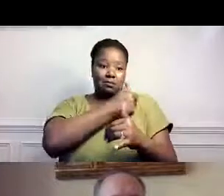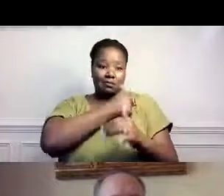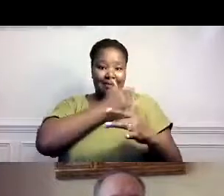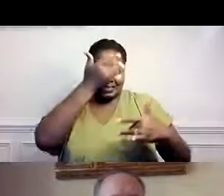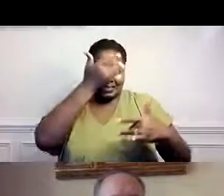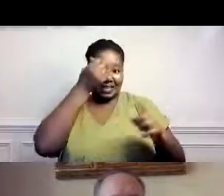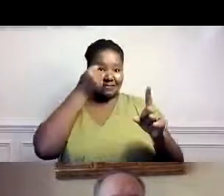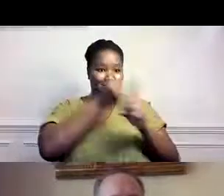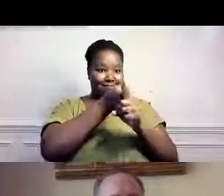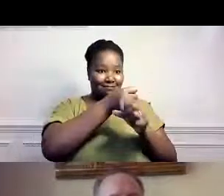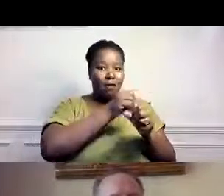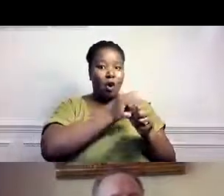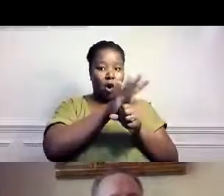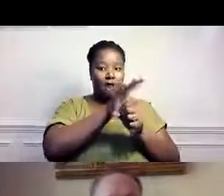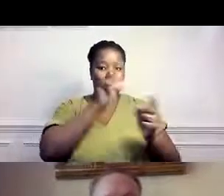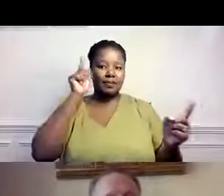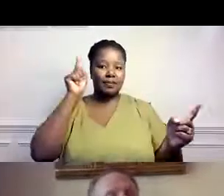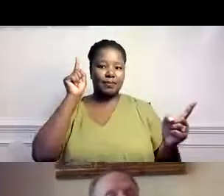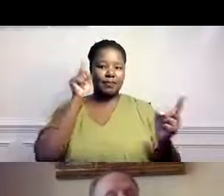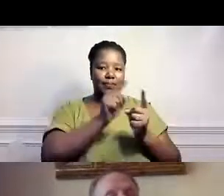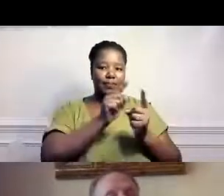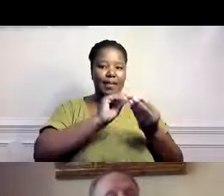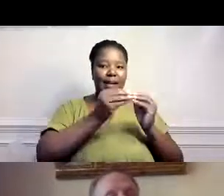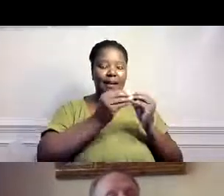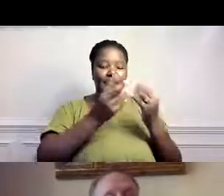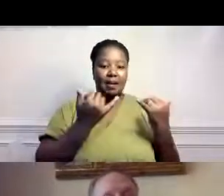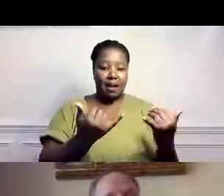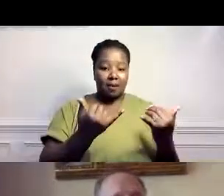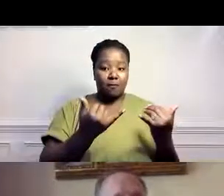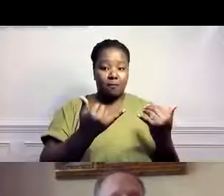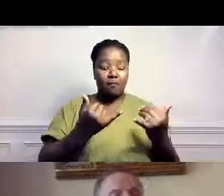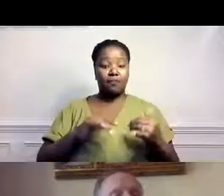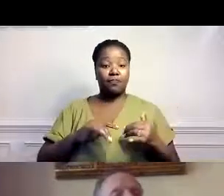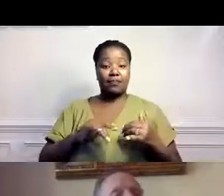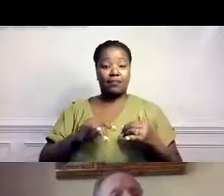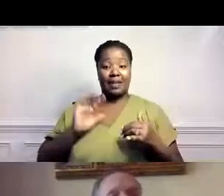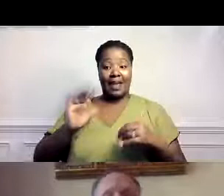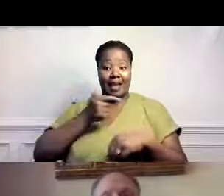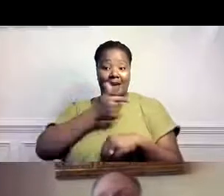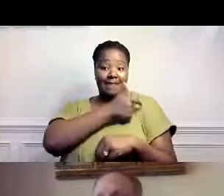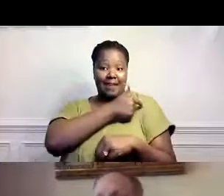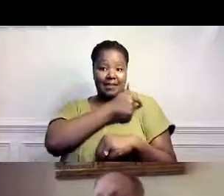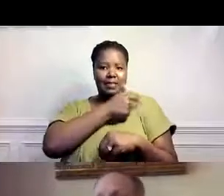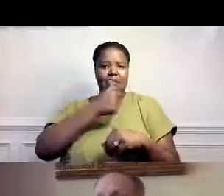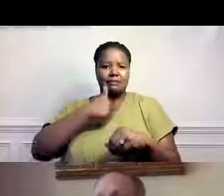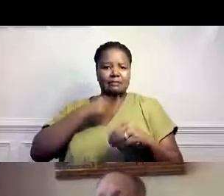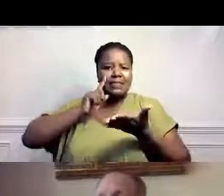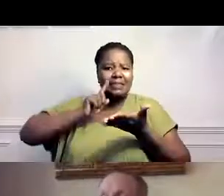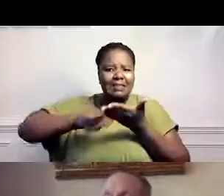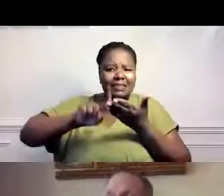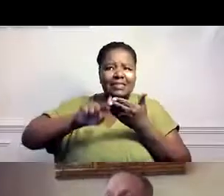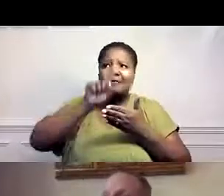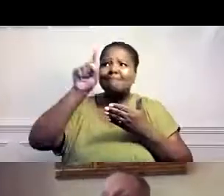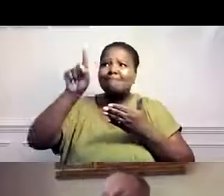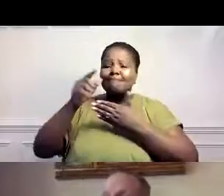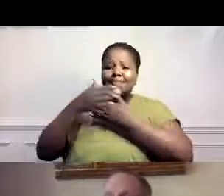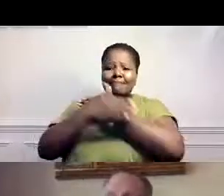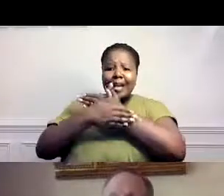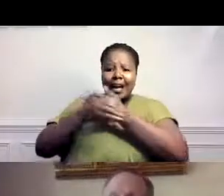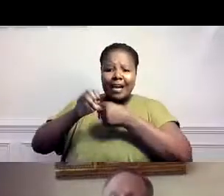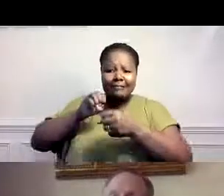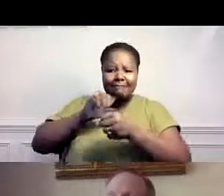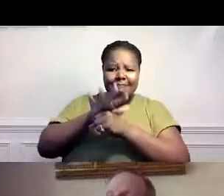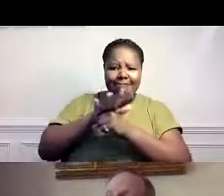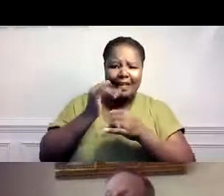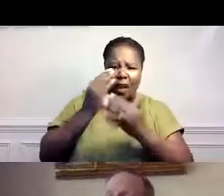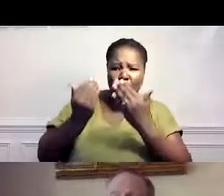hospitalizations. And the vaccine also has been studying some of the variants. These are the viruses that have